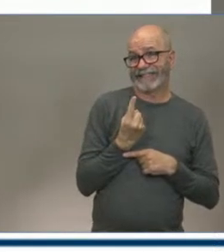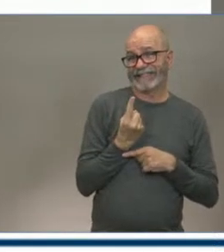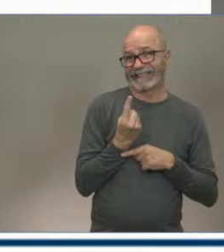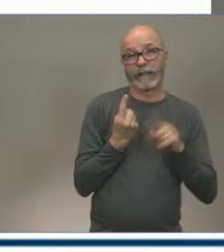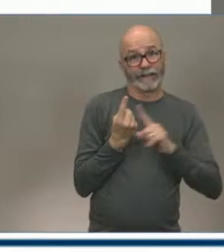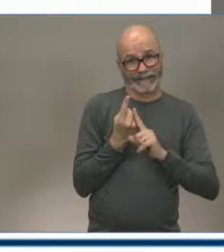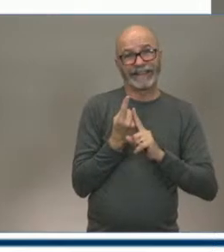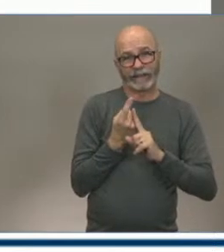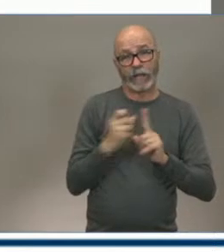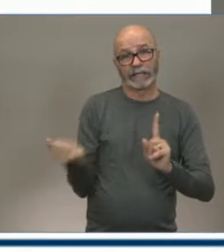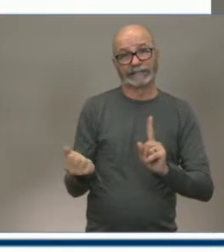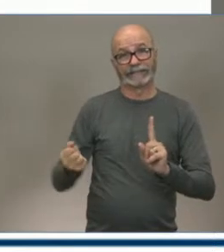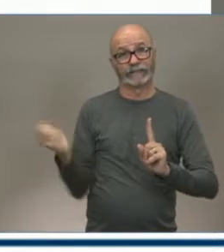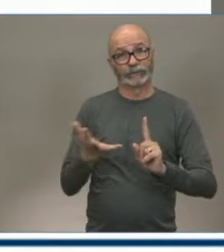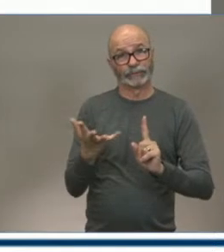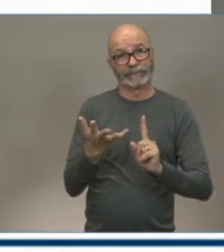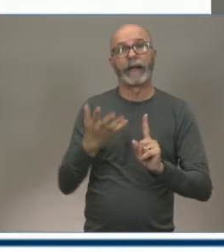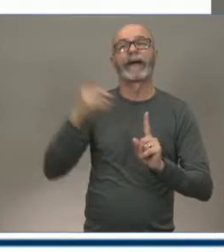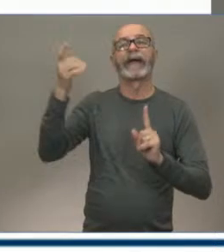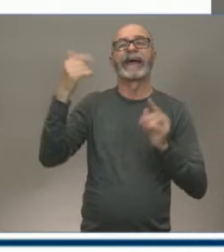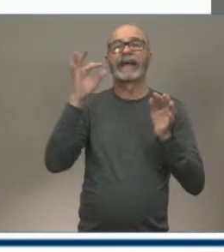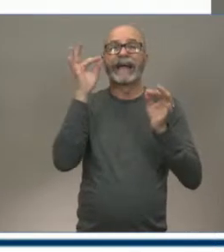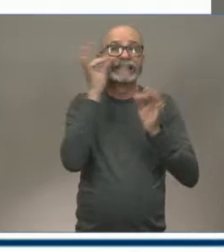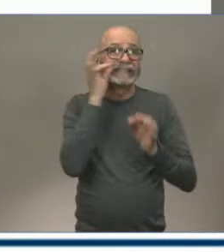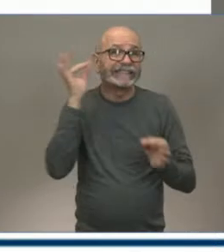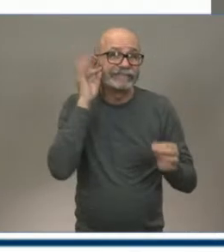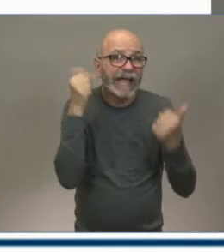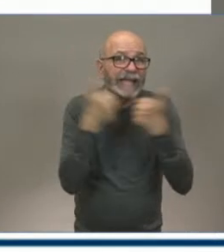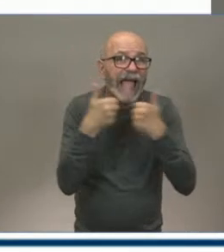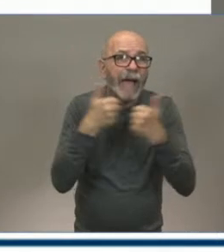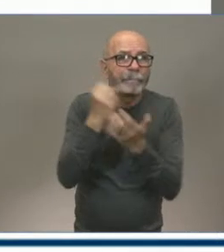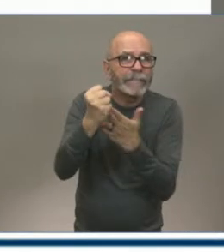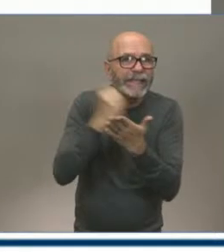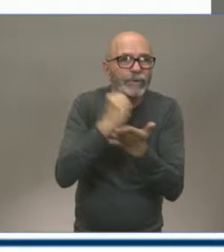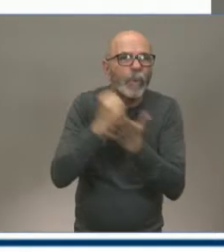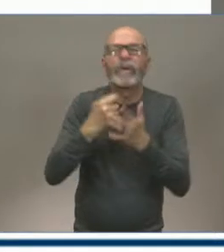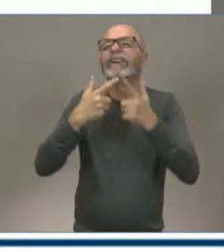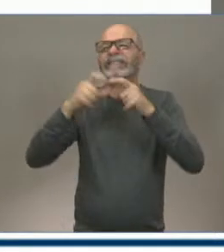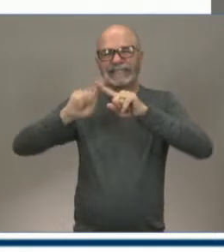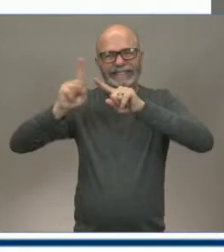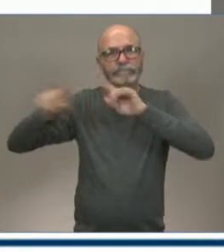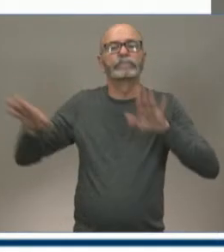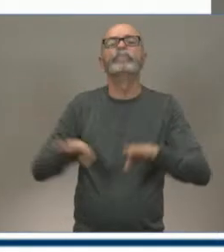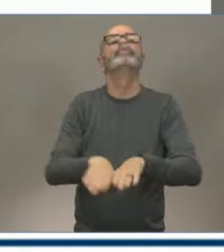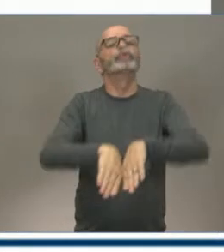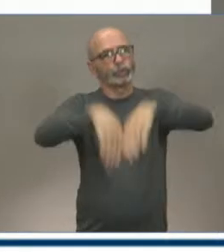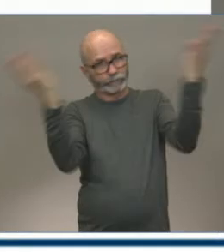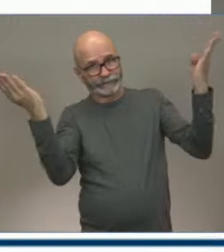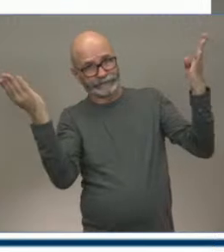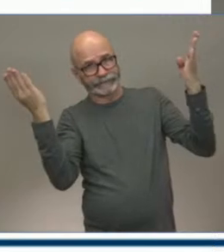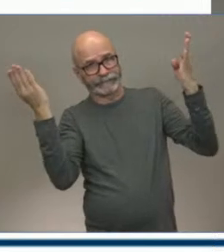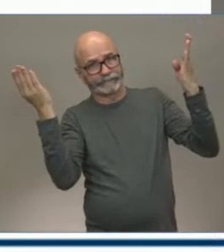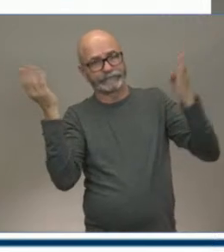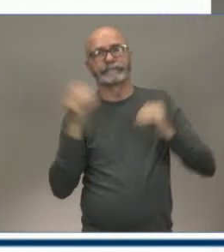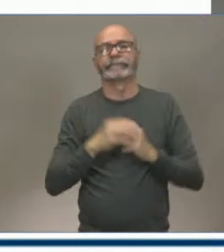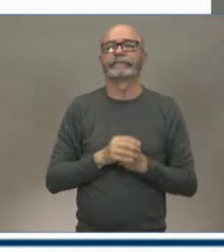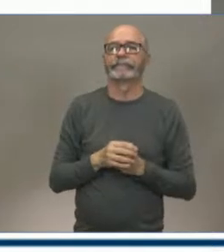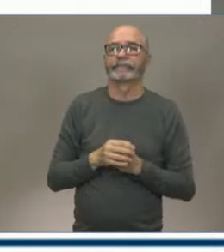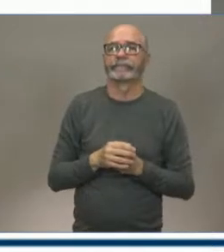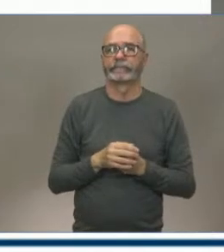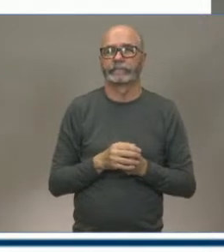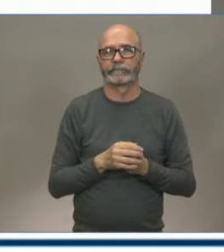gaming centers in Halifax that were ordered closed can reopen. The 3 First Nations gaming centers are